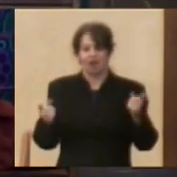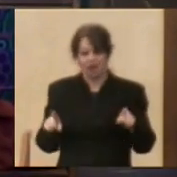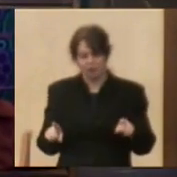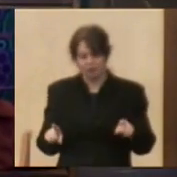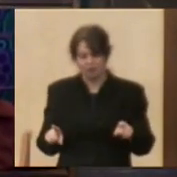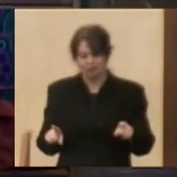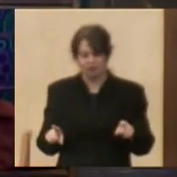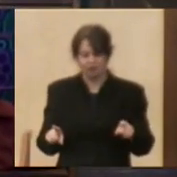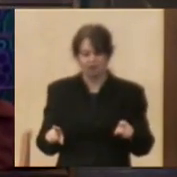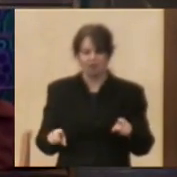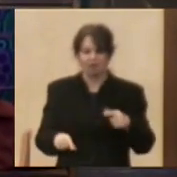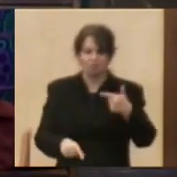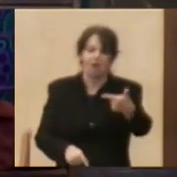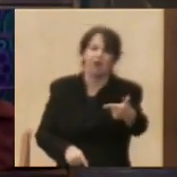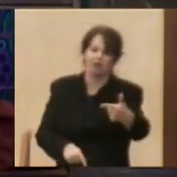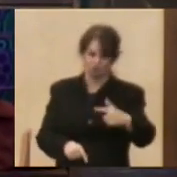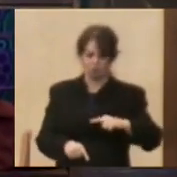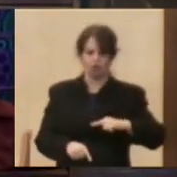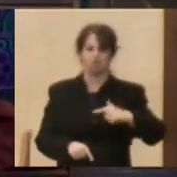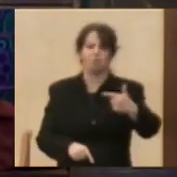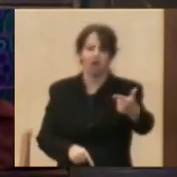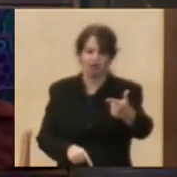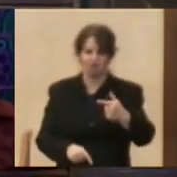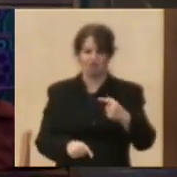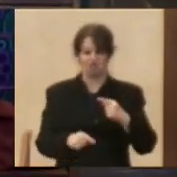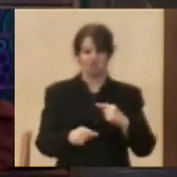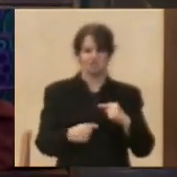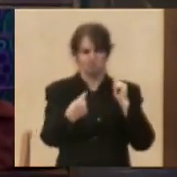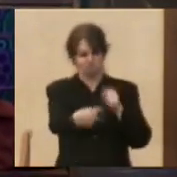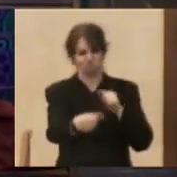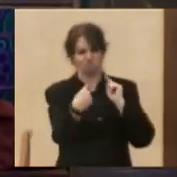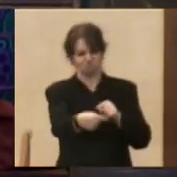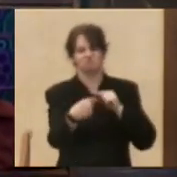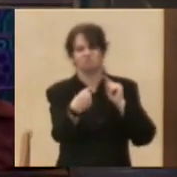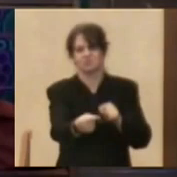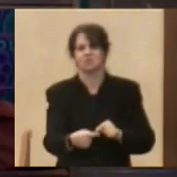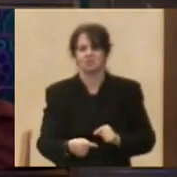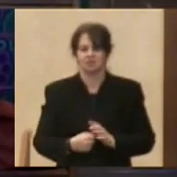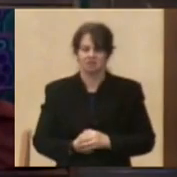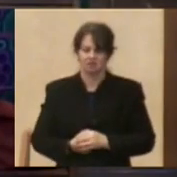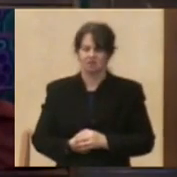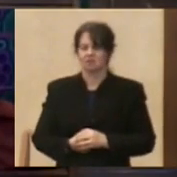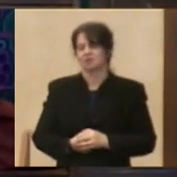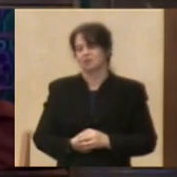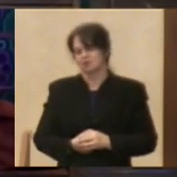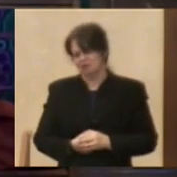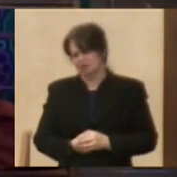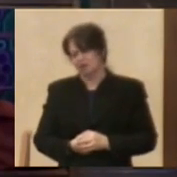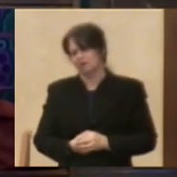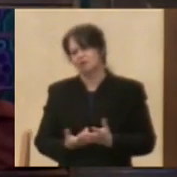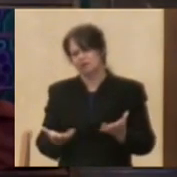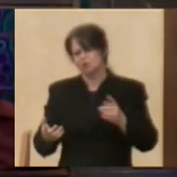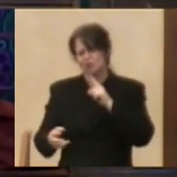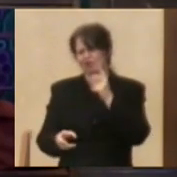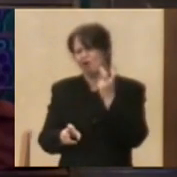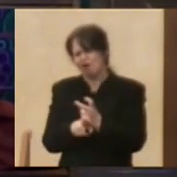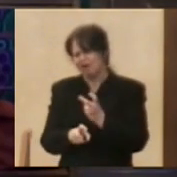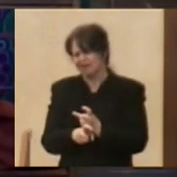know, it went back and forth. Well, you know the whole story. I don't need to rehearse it. It's just hard, you know. I